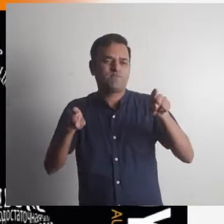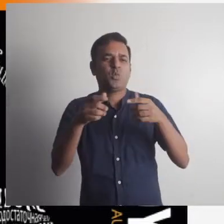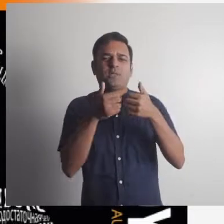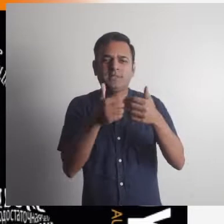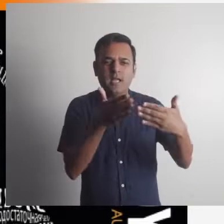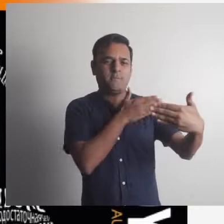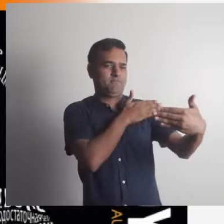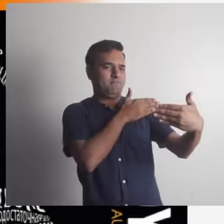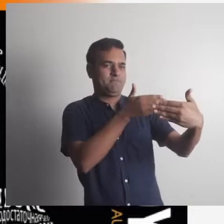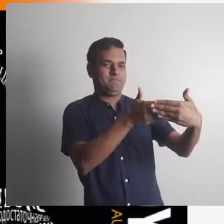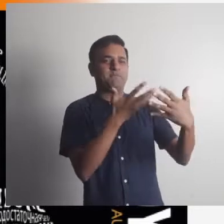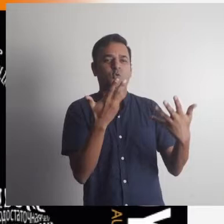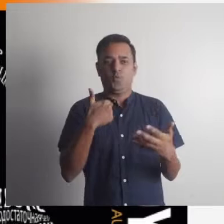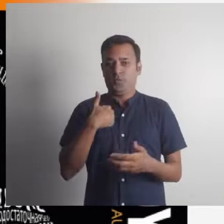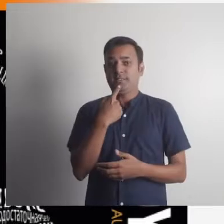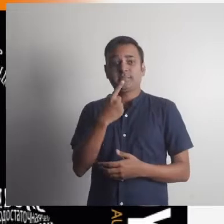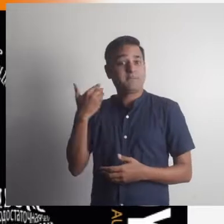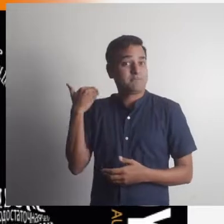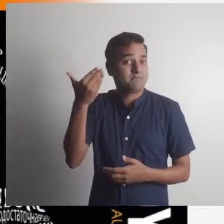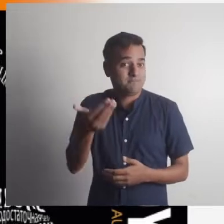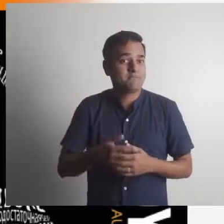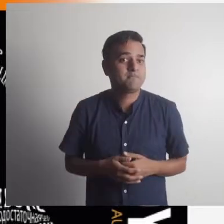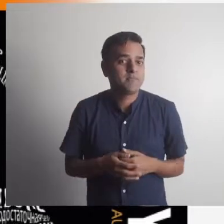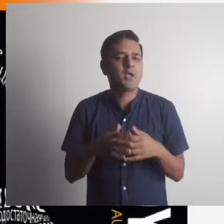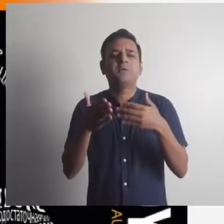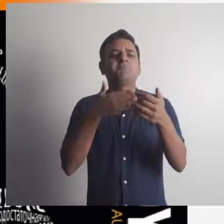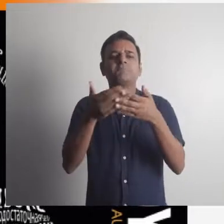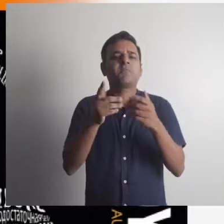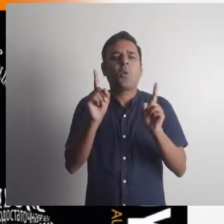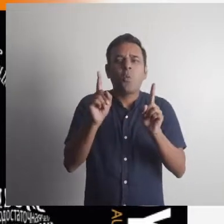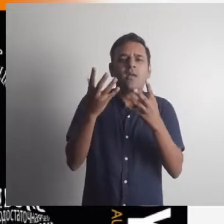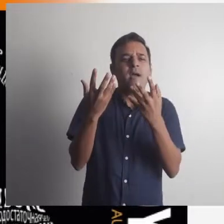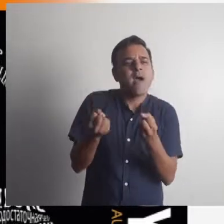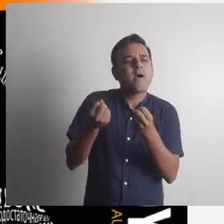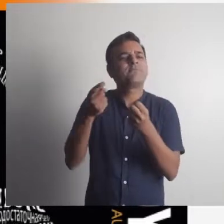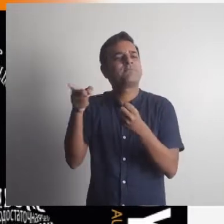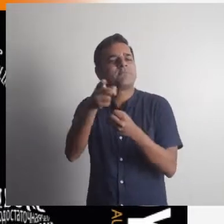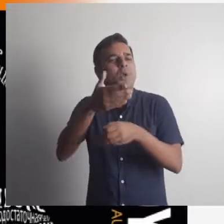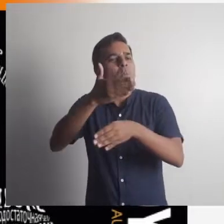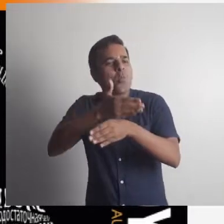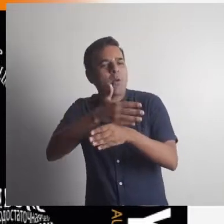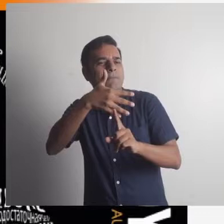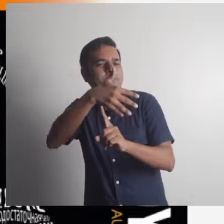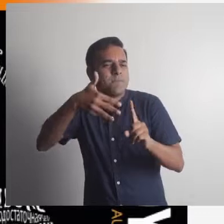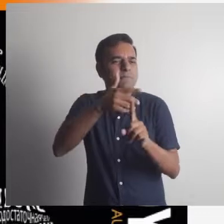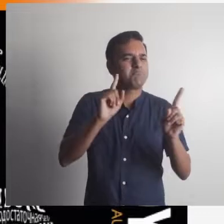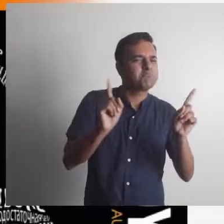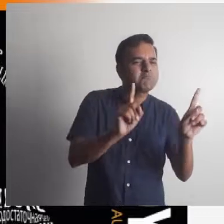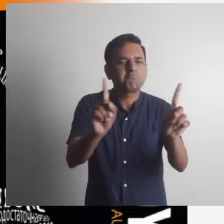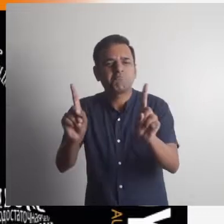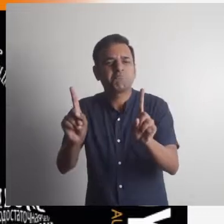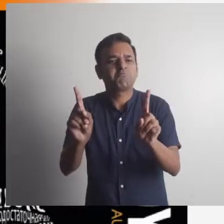we're working on, it has to be around how does that look like in an individual body? Because we all have such different bodies,